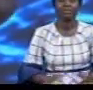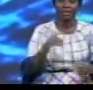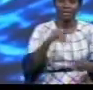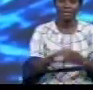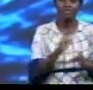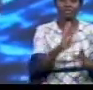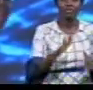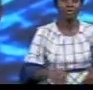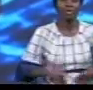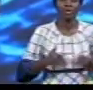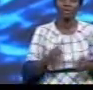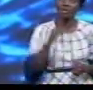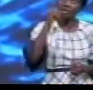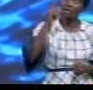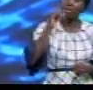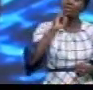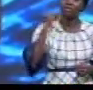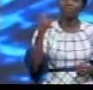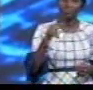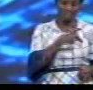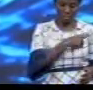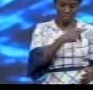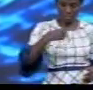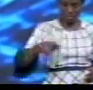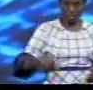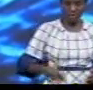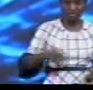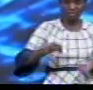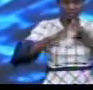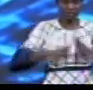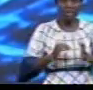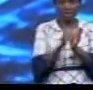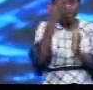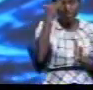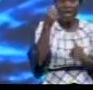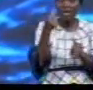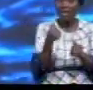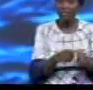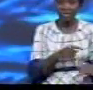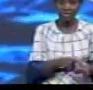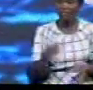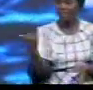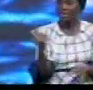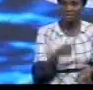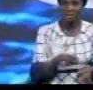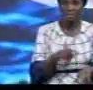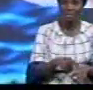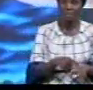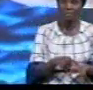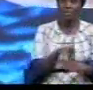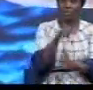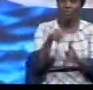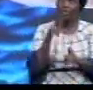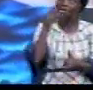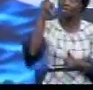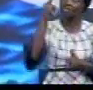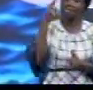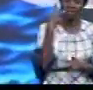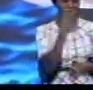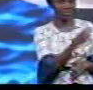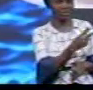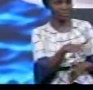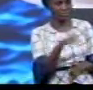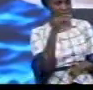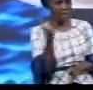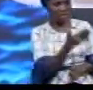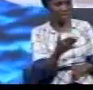of Peace. That's why anytime and every time he sees anything contradicting ease and peace